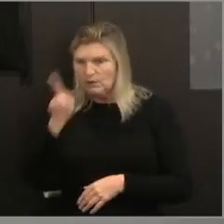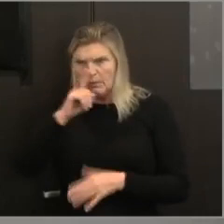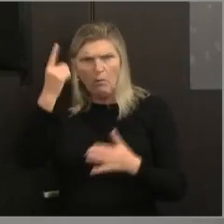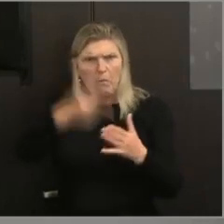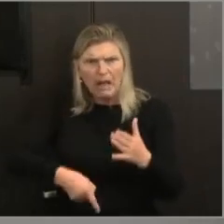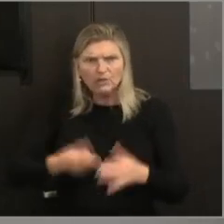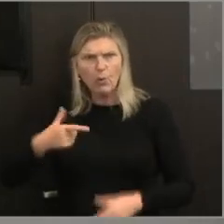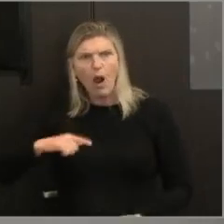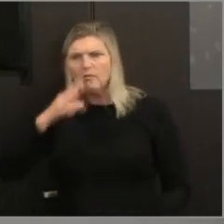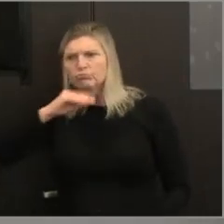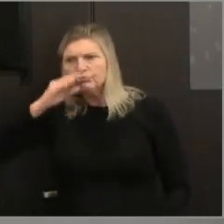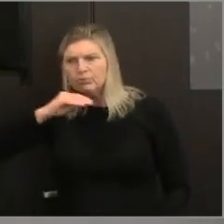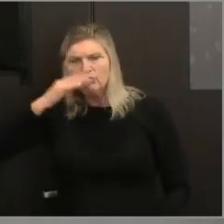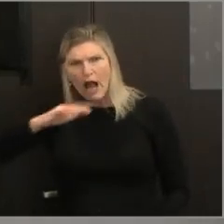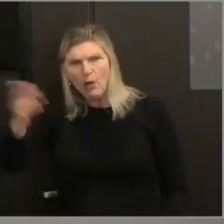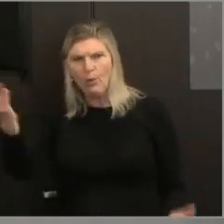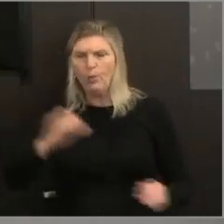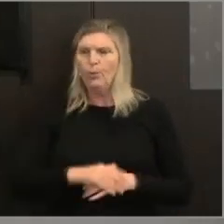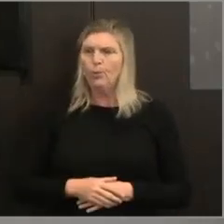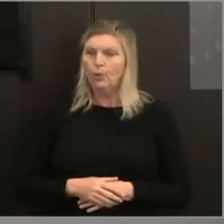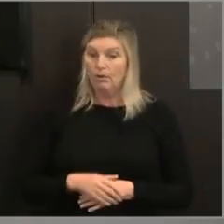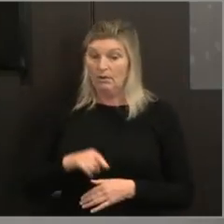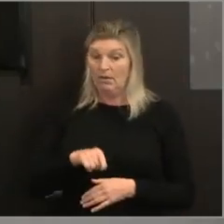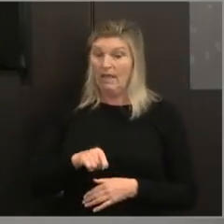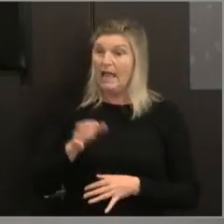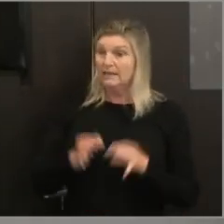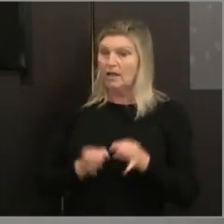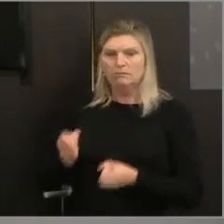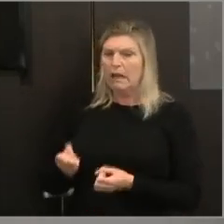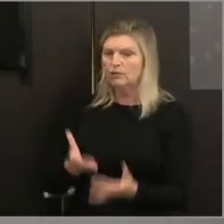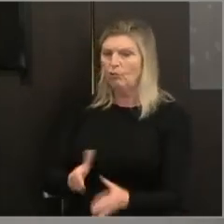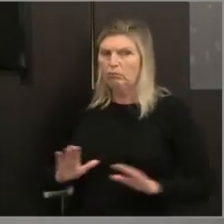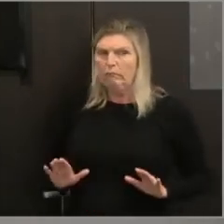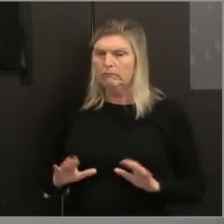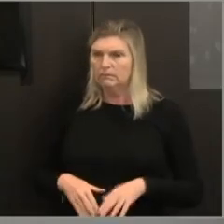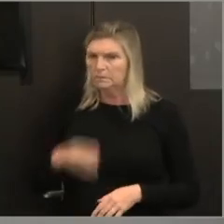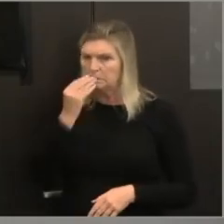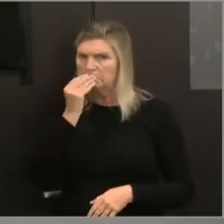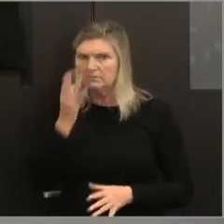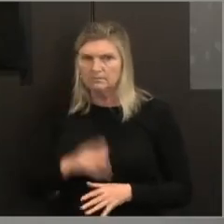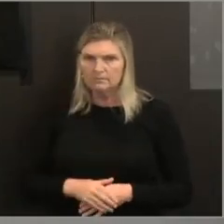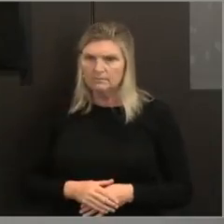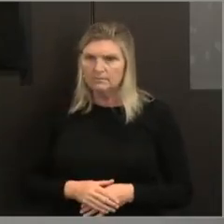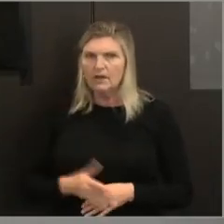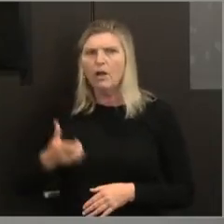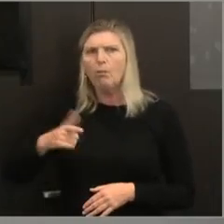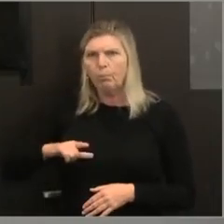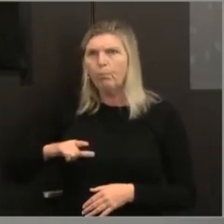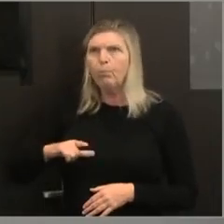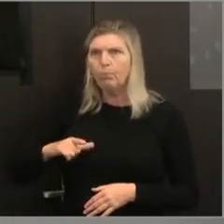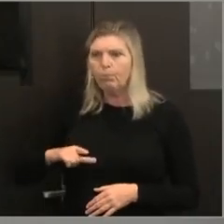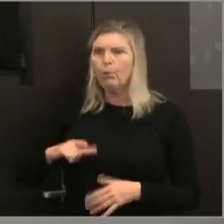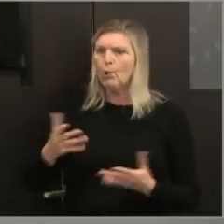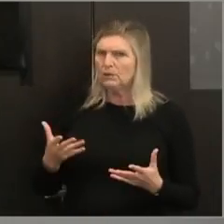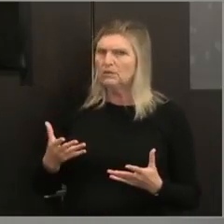punished for speaking the reo, they chose not to hand it on to their children because the assimilative